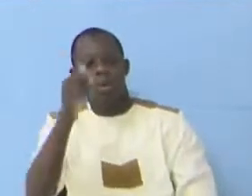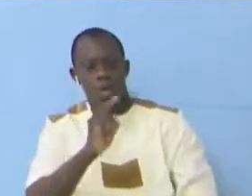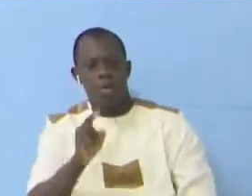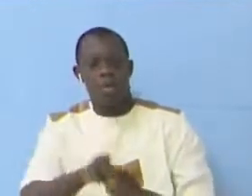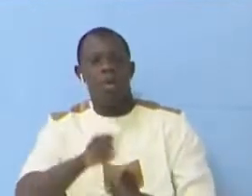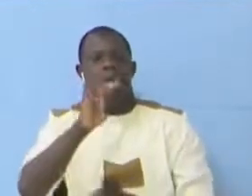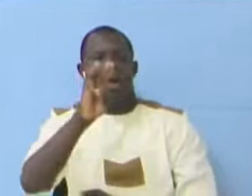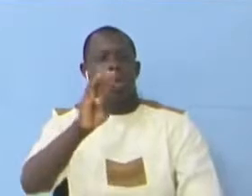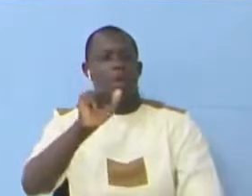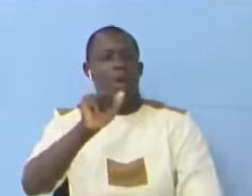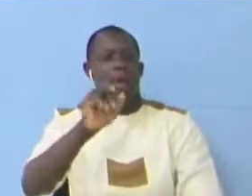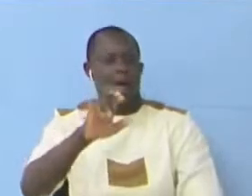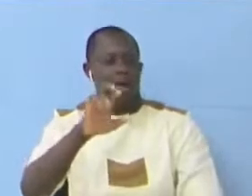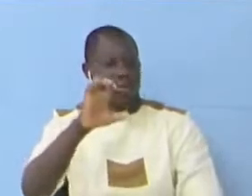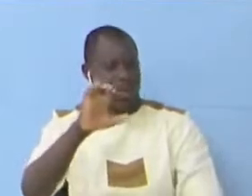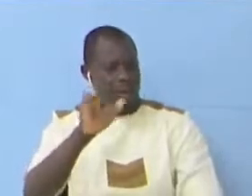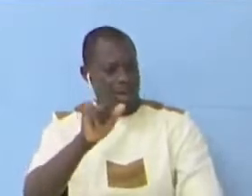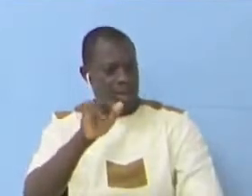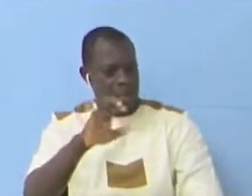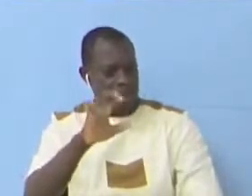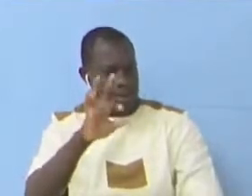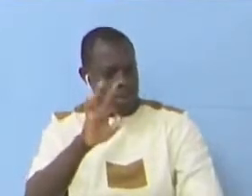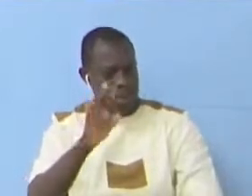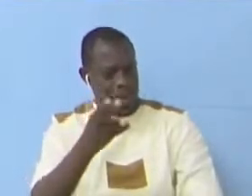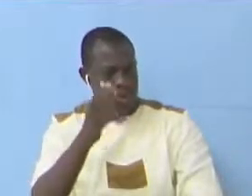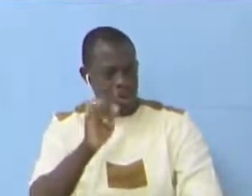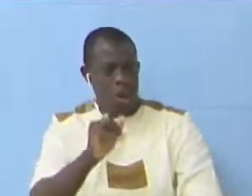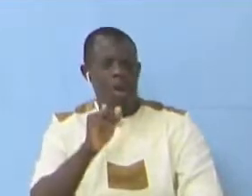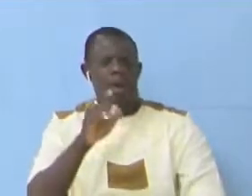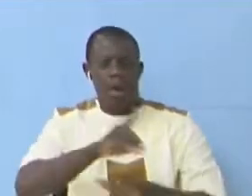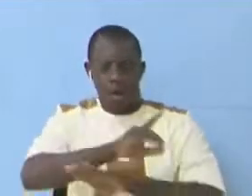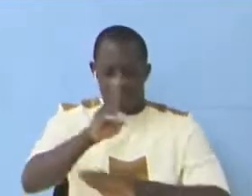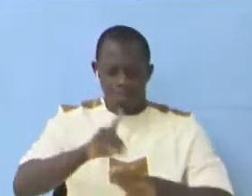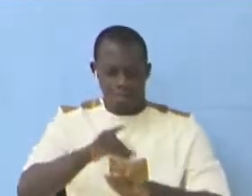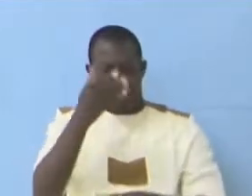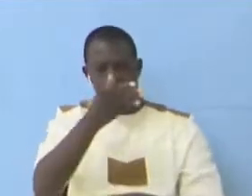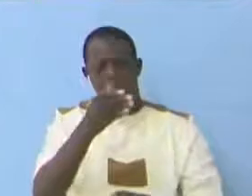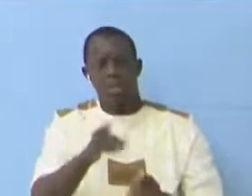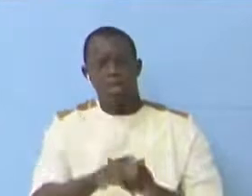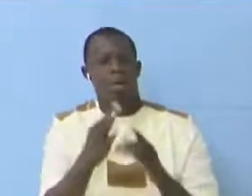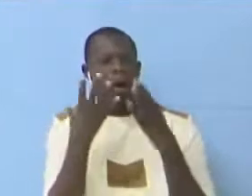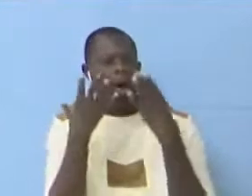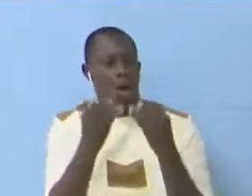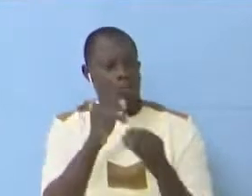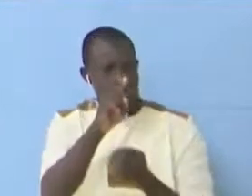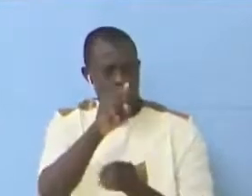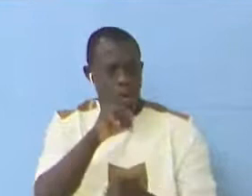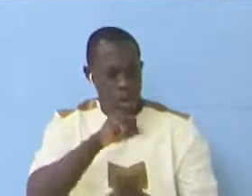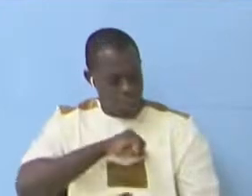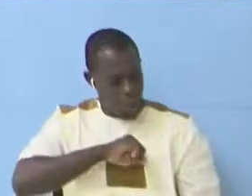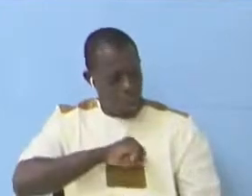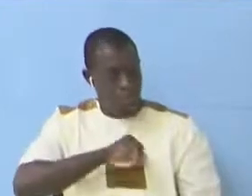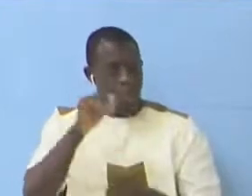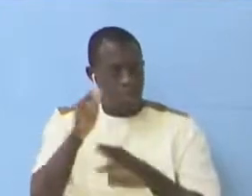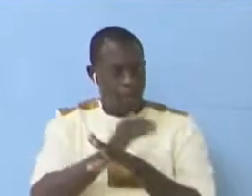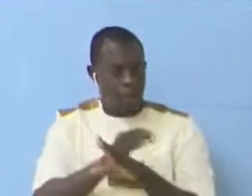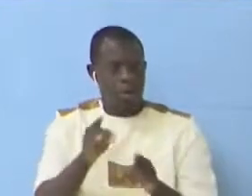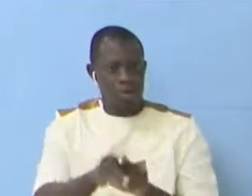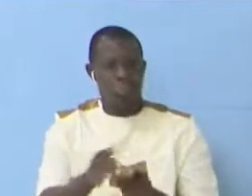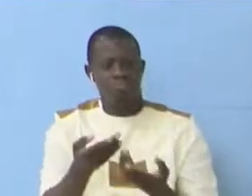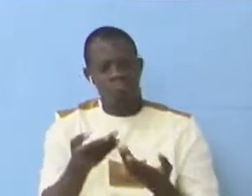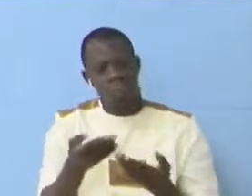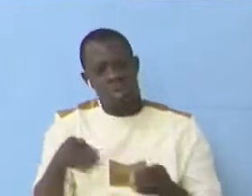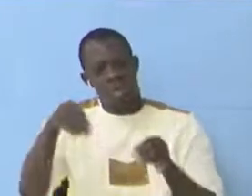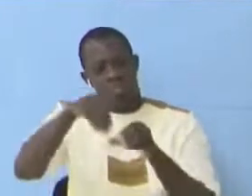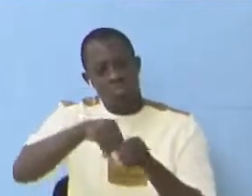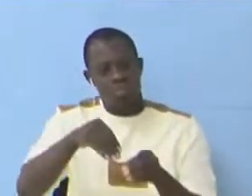Makati Square. ñu xamee ko Makati Square. How did you come to be involved with the activities of that evening? Ngoon